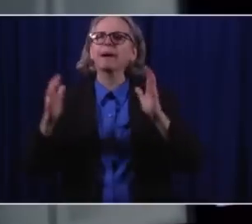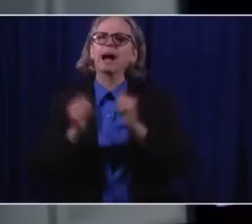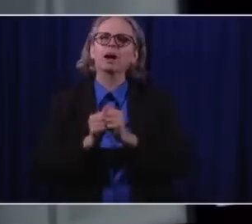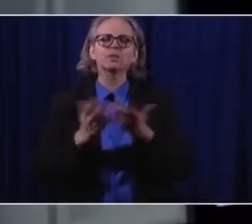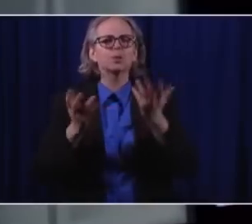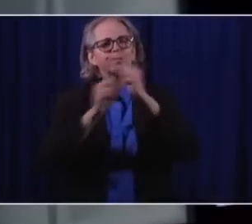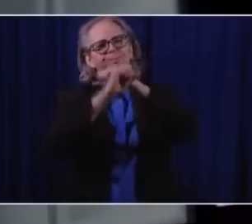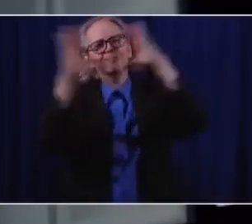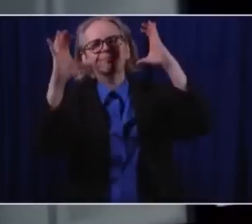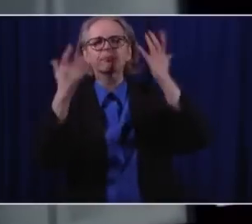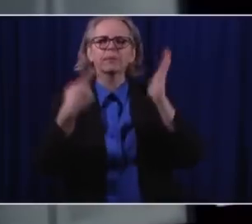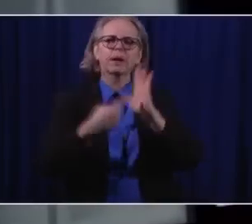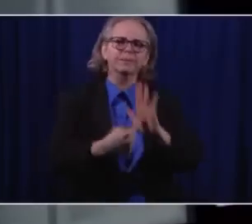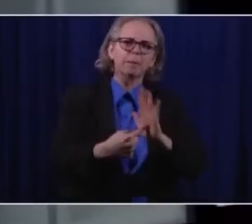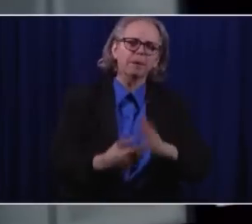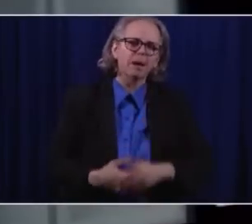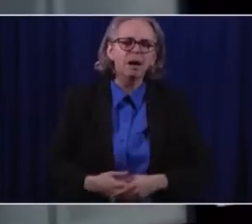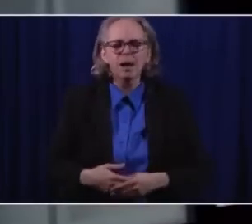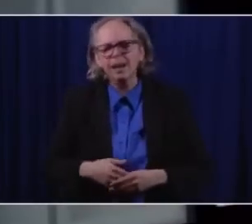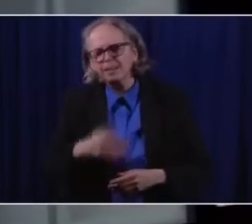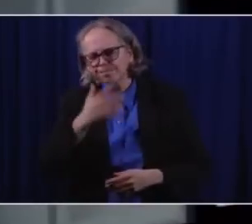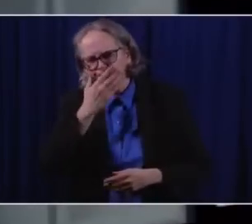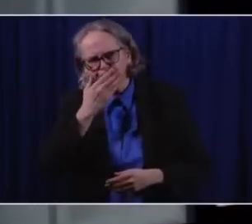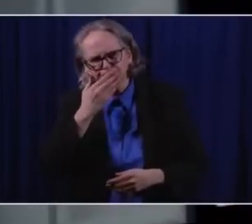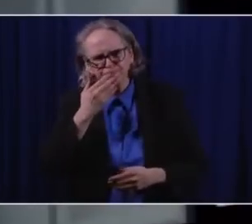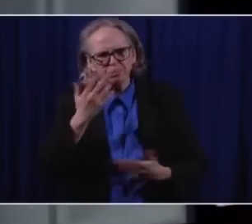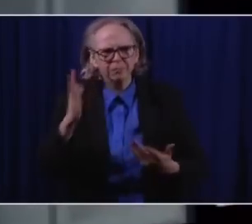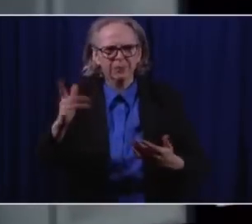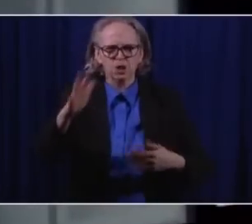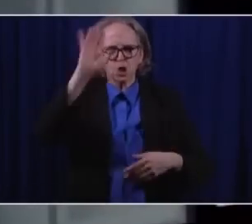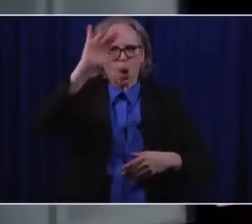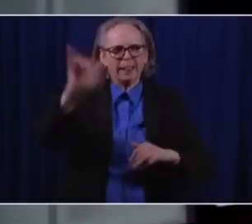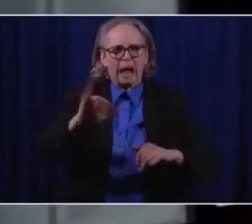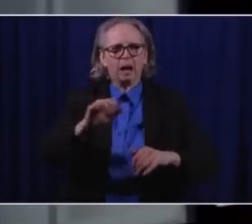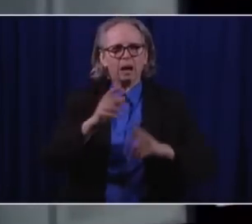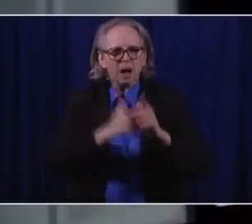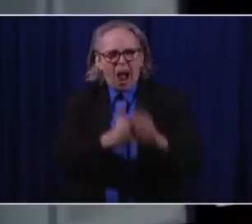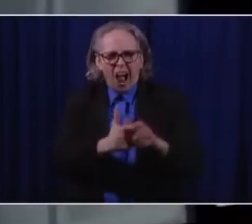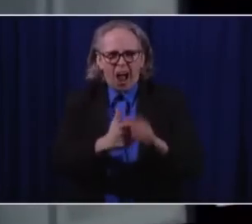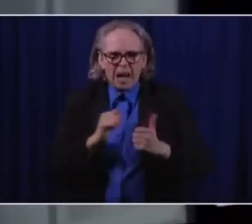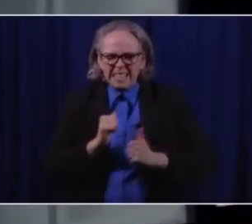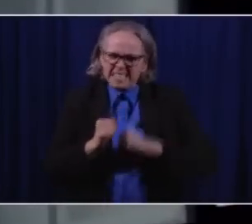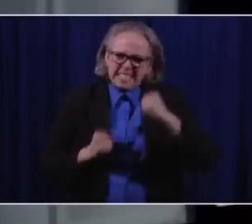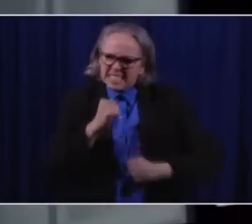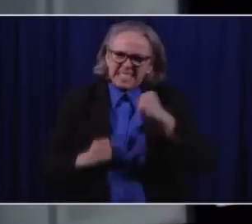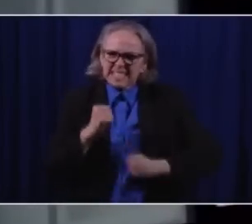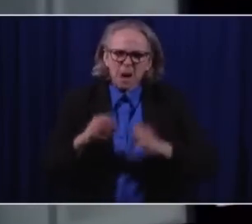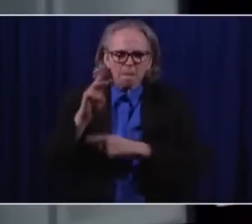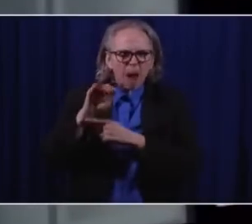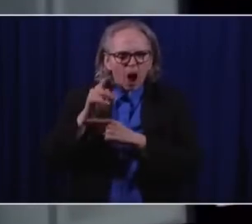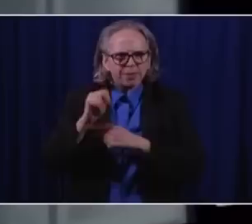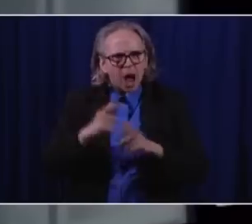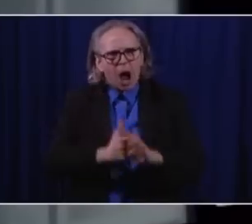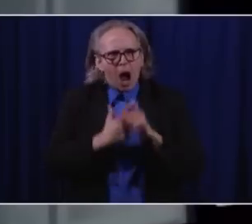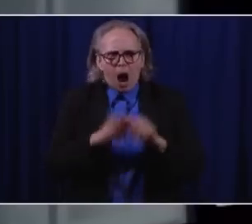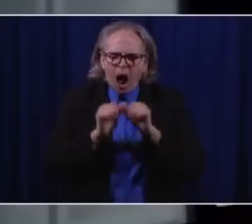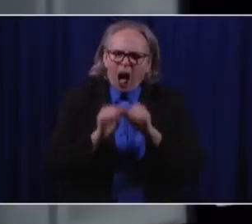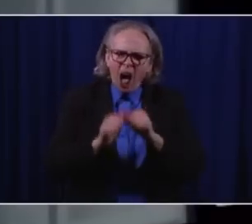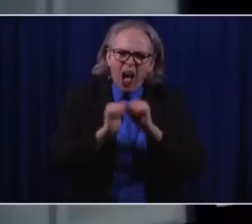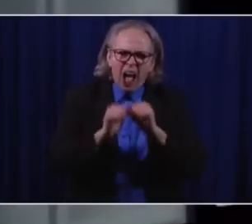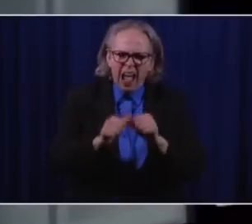comparable illustration of running a marathon. And I think since dealing with this since March, I